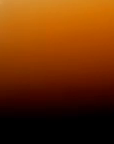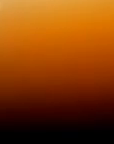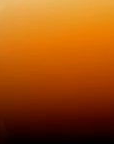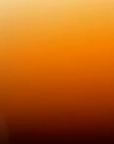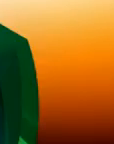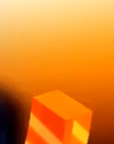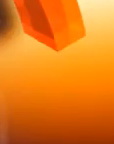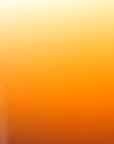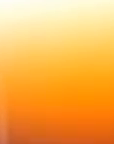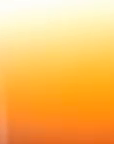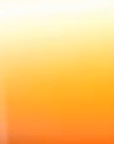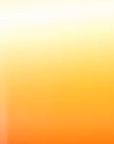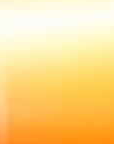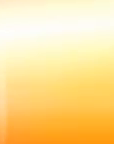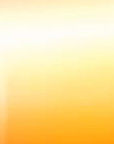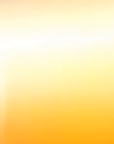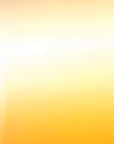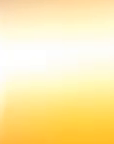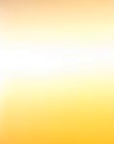News.